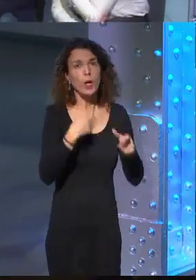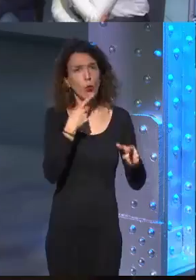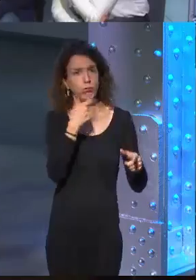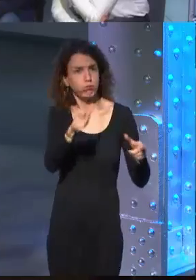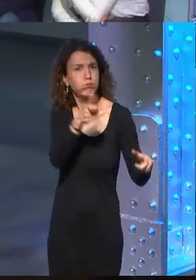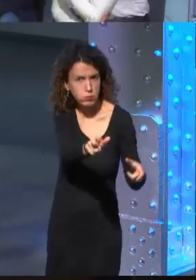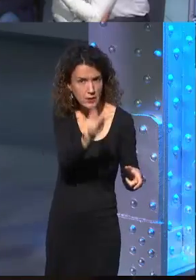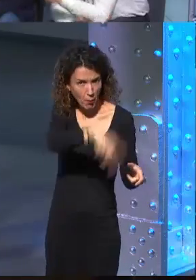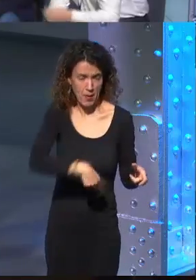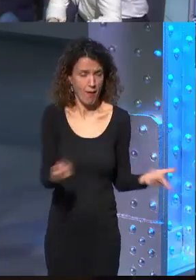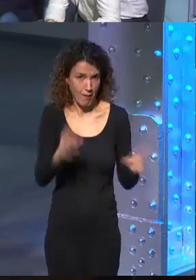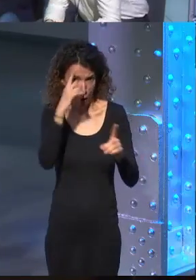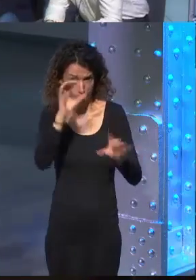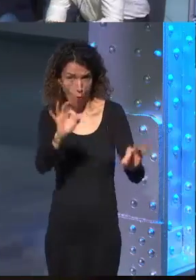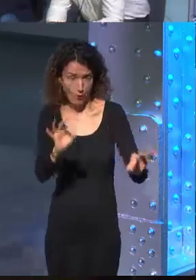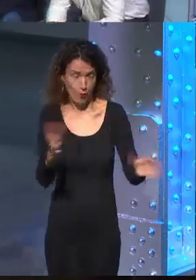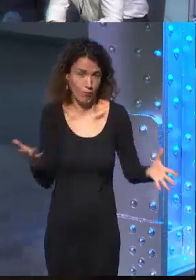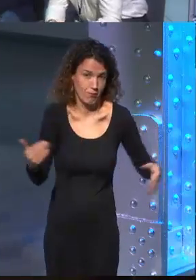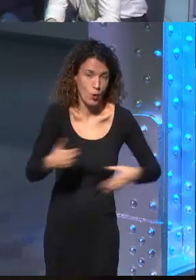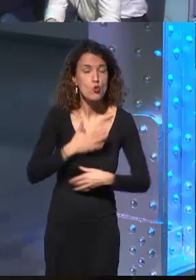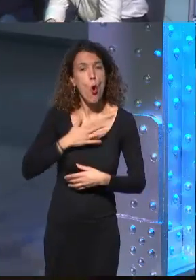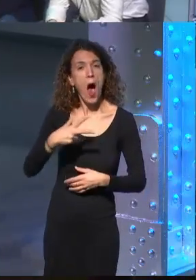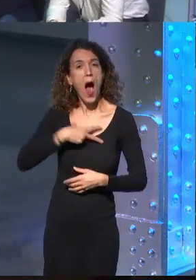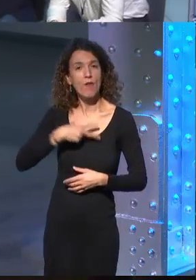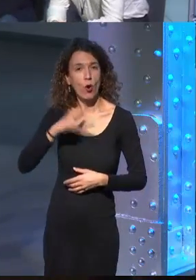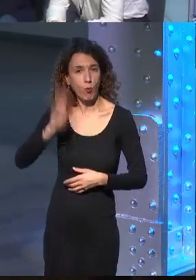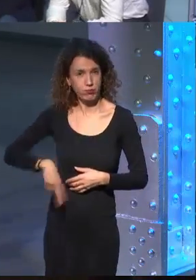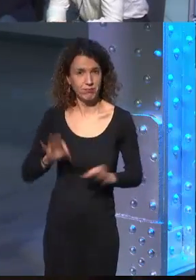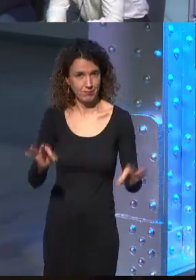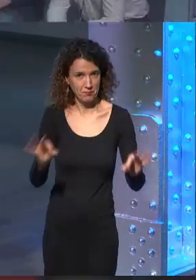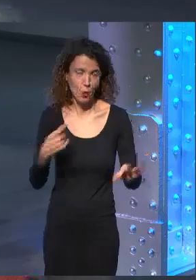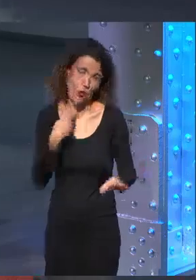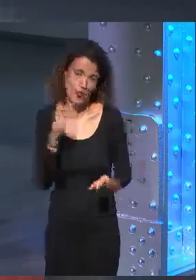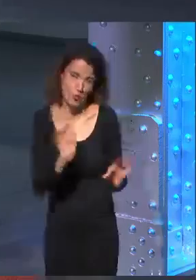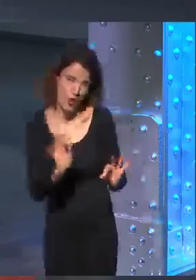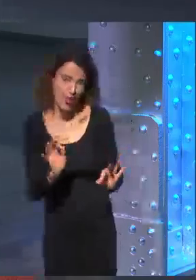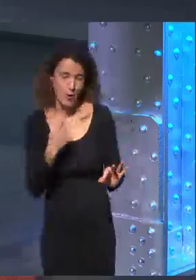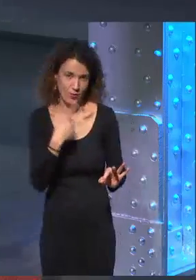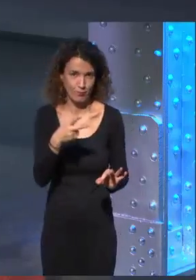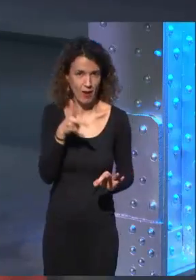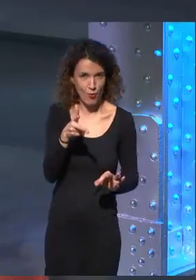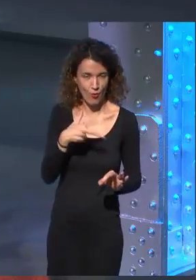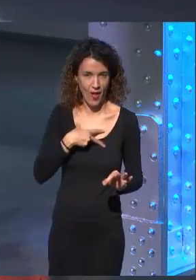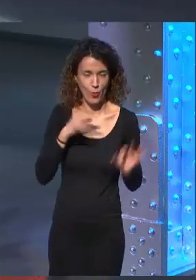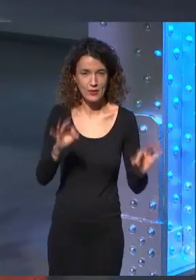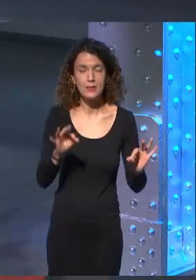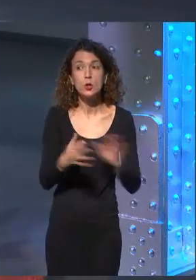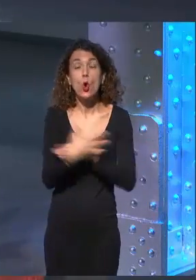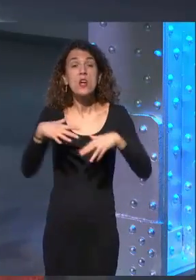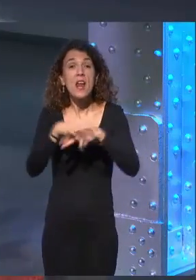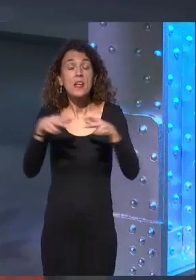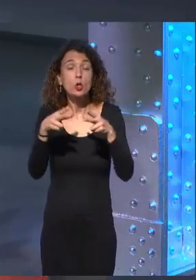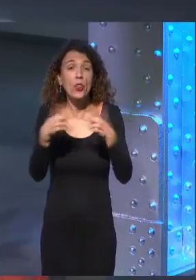I insult if they've insulted me. Otherwise, I wouldn't do it. No, I'm a lawyer, okay? I didn't tell you, but I'm a